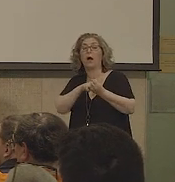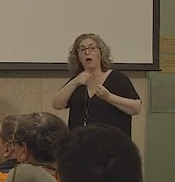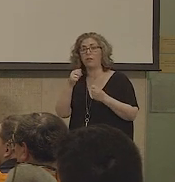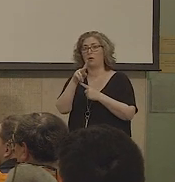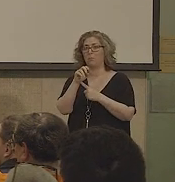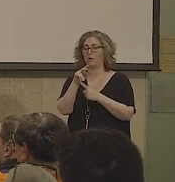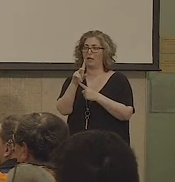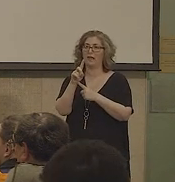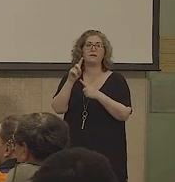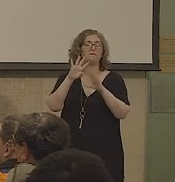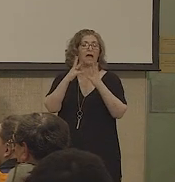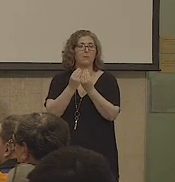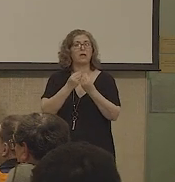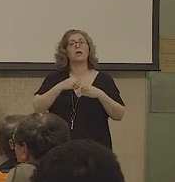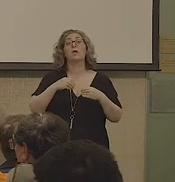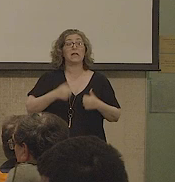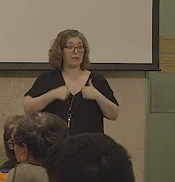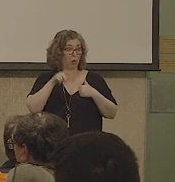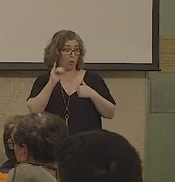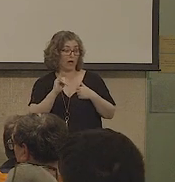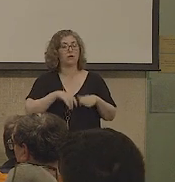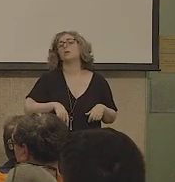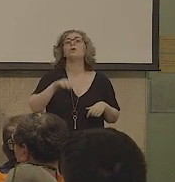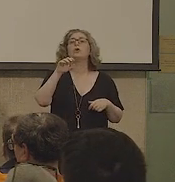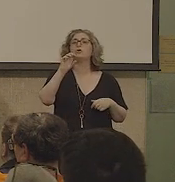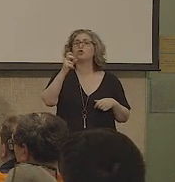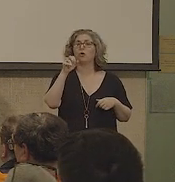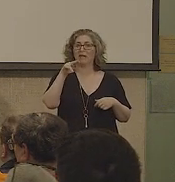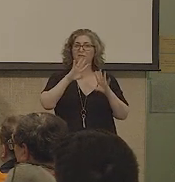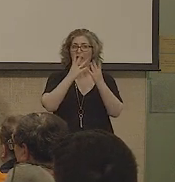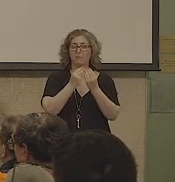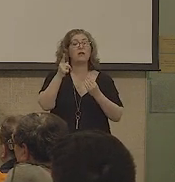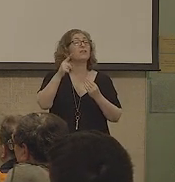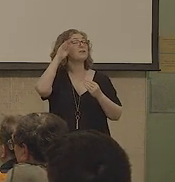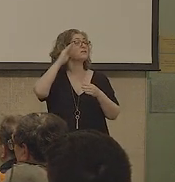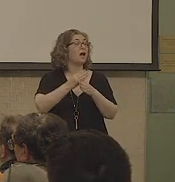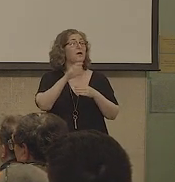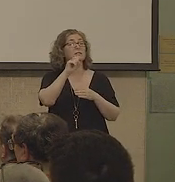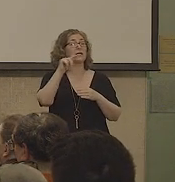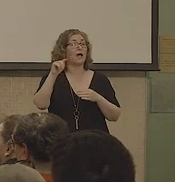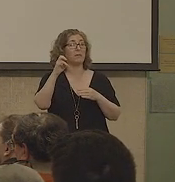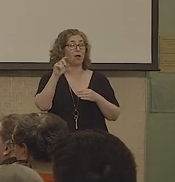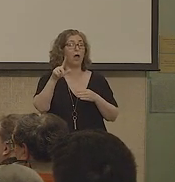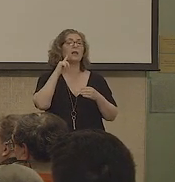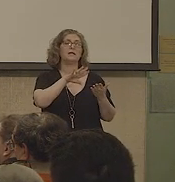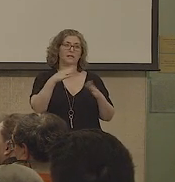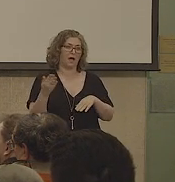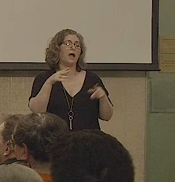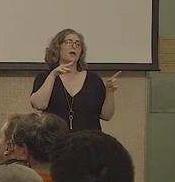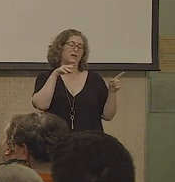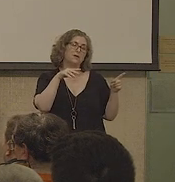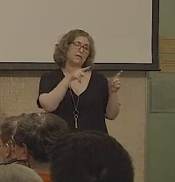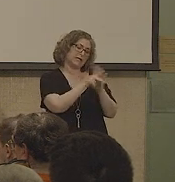family, Long Islanders Linda Beagle Shulman and Michael Shulman, whose son Scott Beagle was a teacher killed at Marjory Stoneman